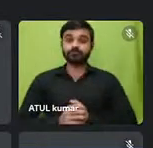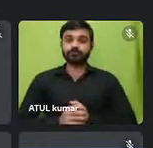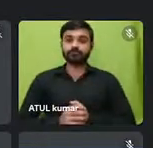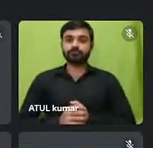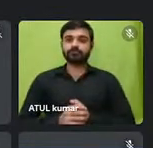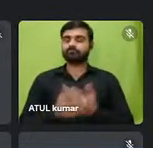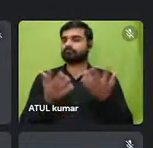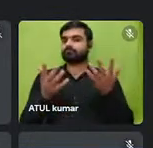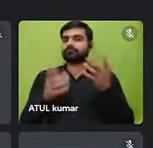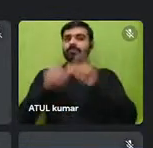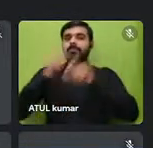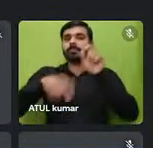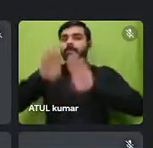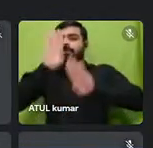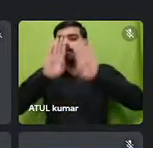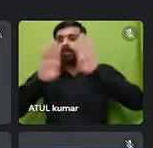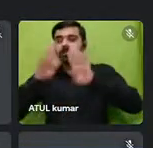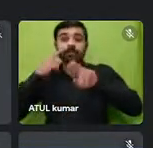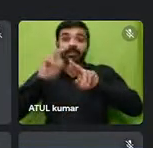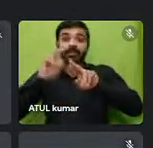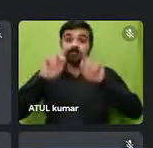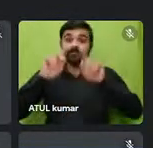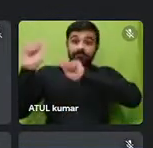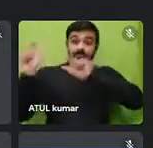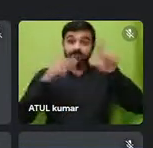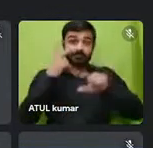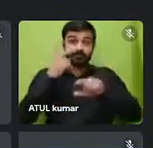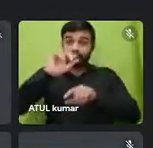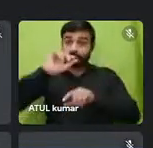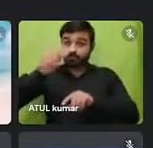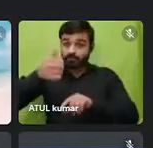Can anyone let me know if you can see it?